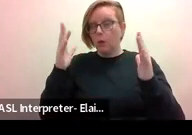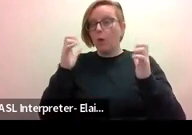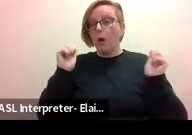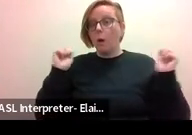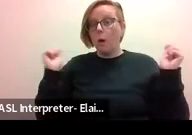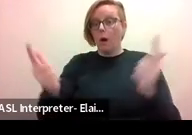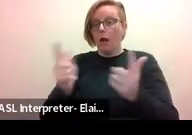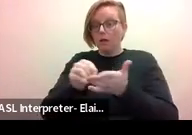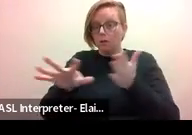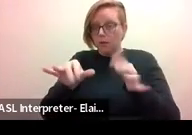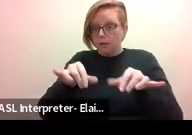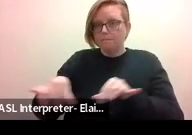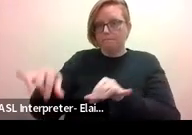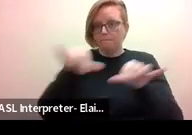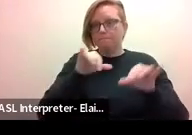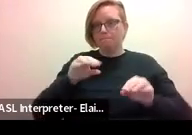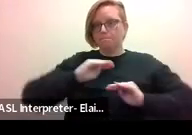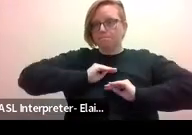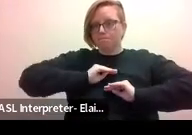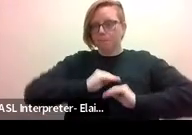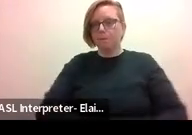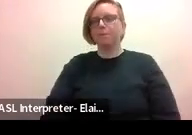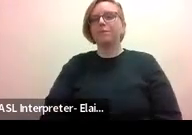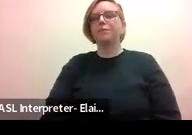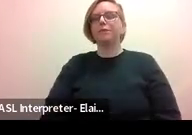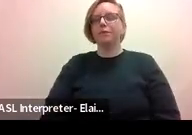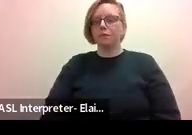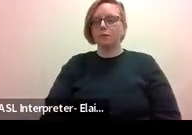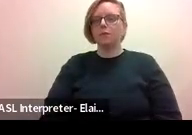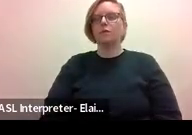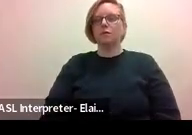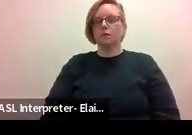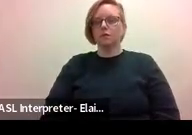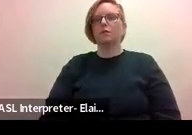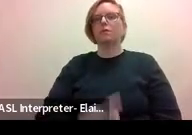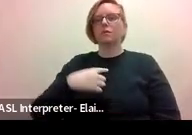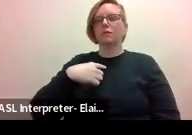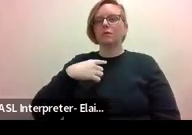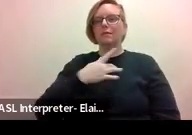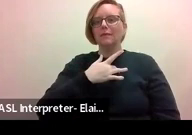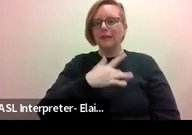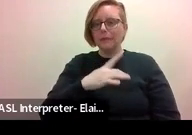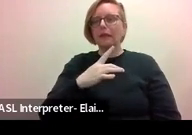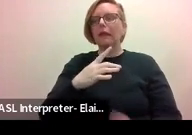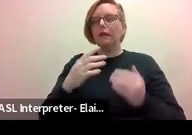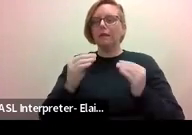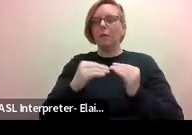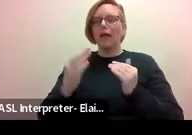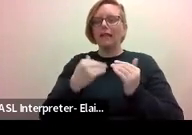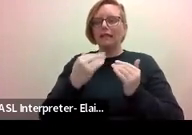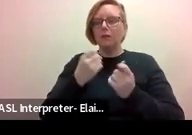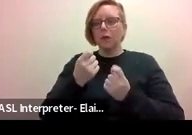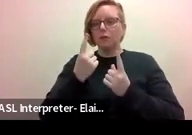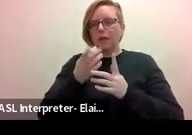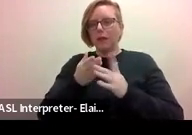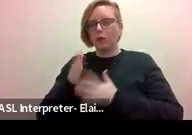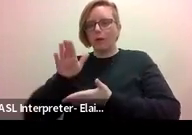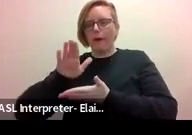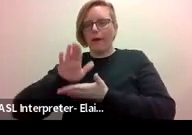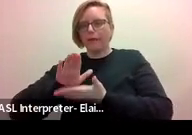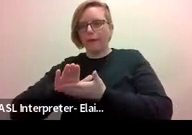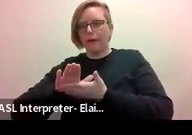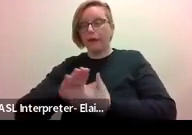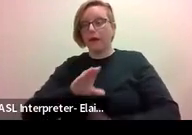meet. So it's easier to think about this from an academic standpoint. We don't often see outcomes